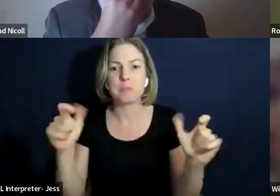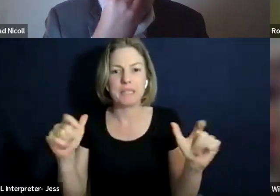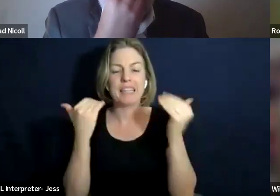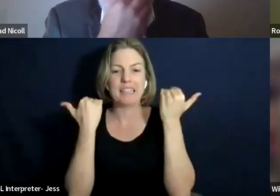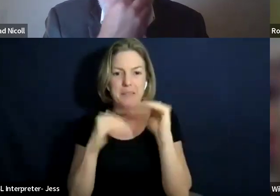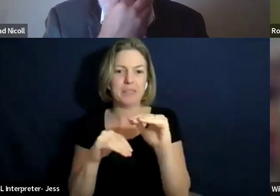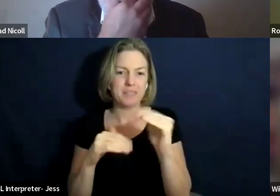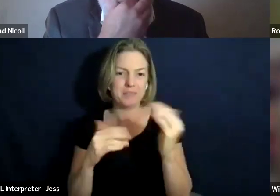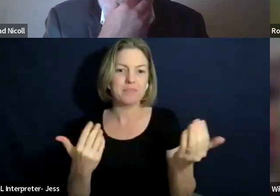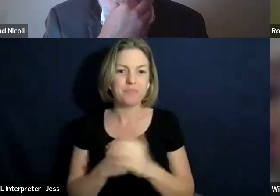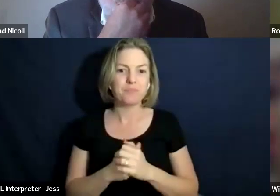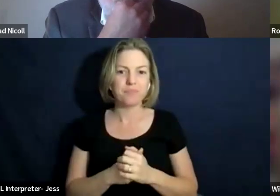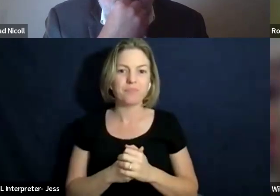operational